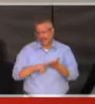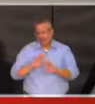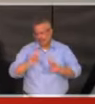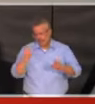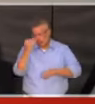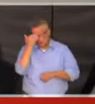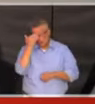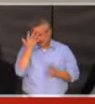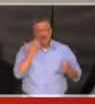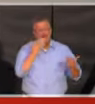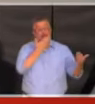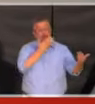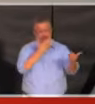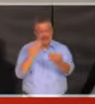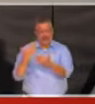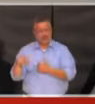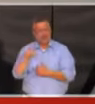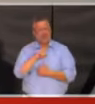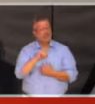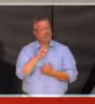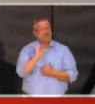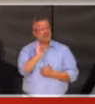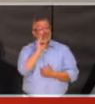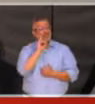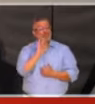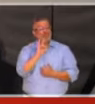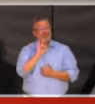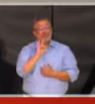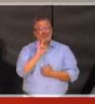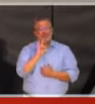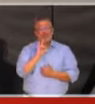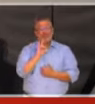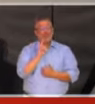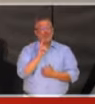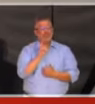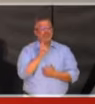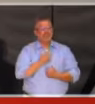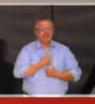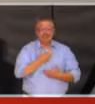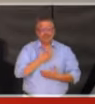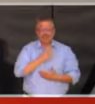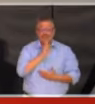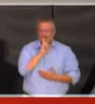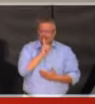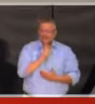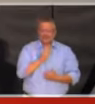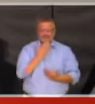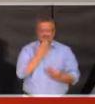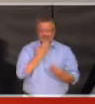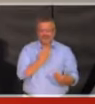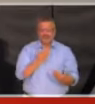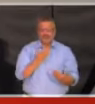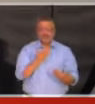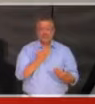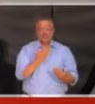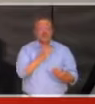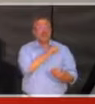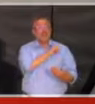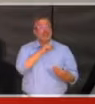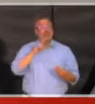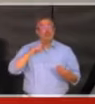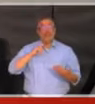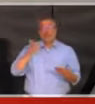thank all of you that made this possible. And that's why I just close by just expressing my deep gratitude to the legislative